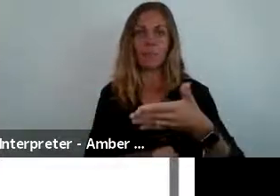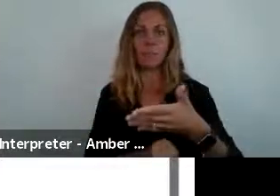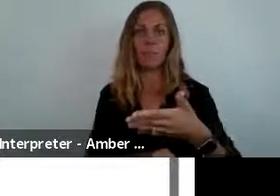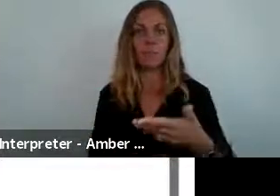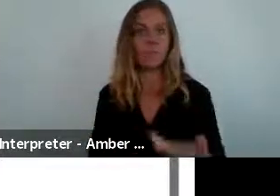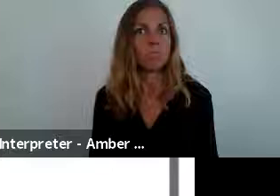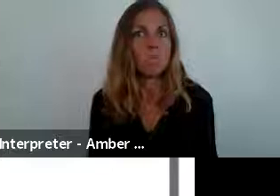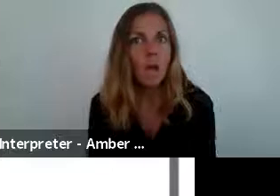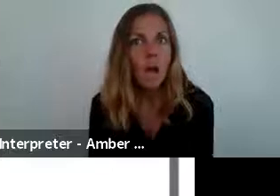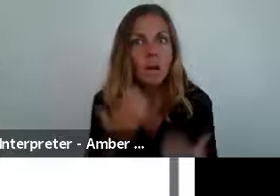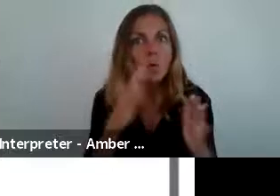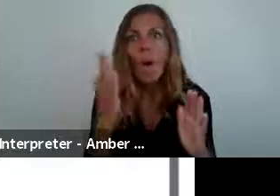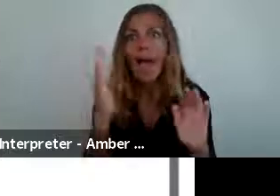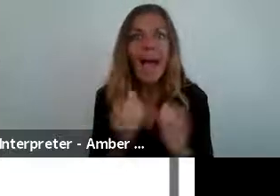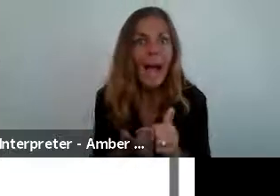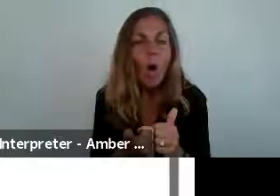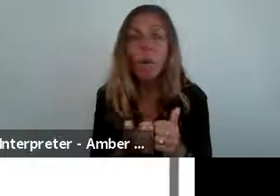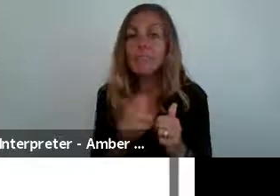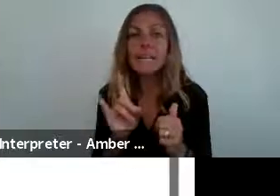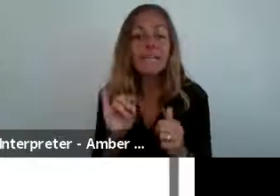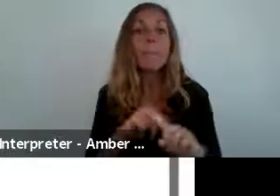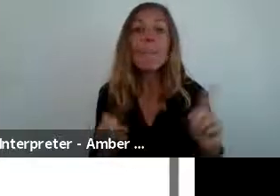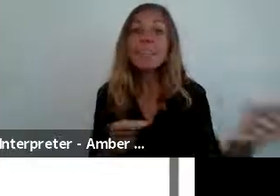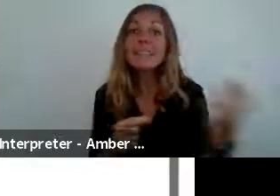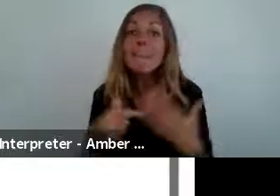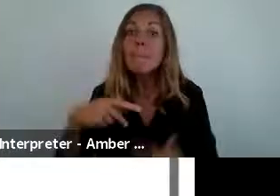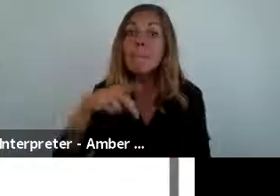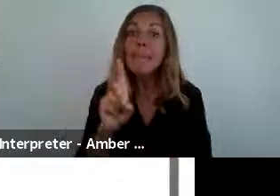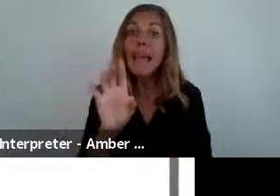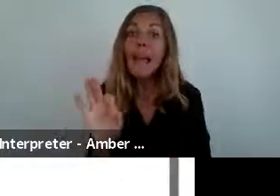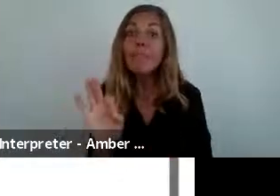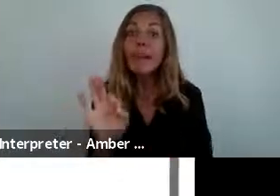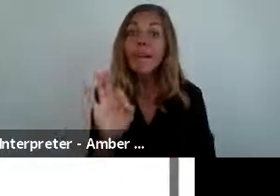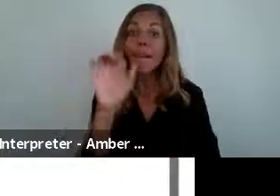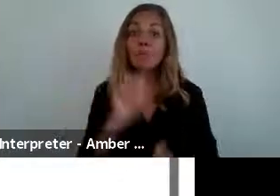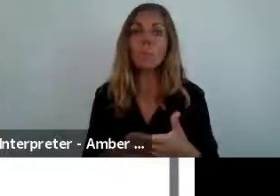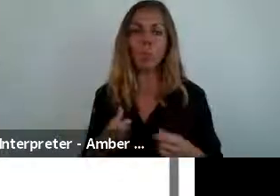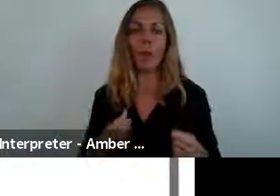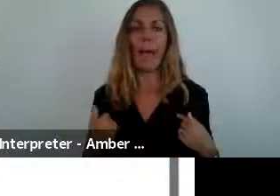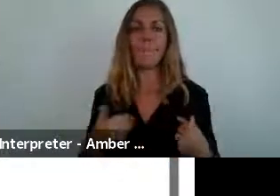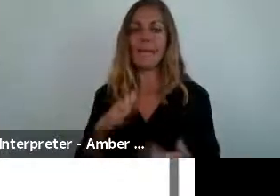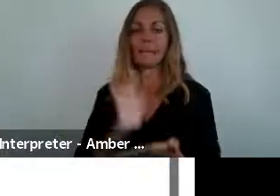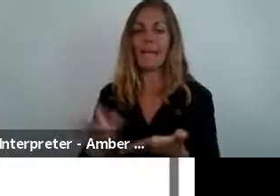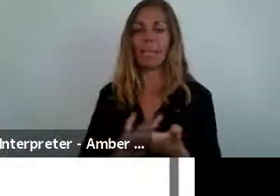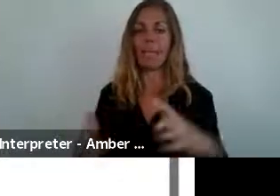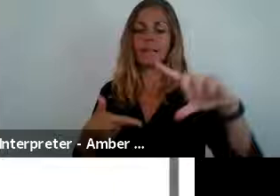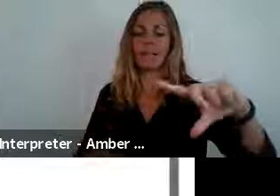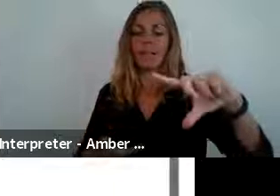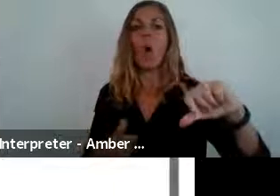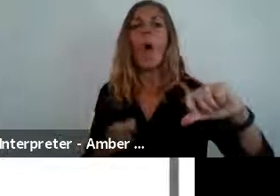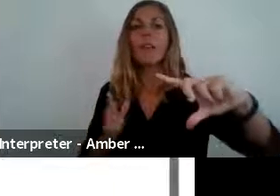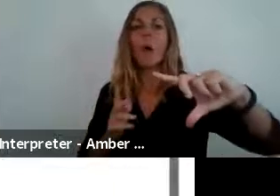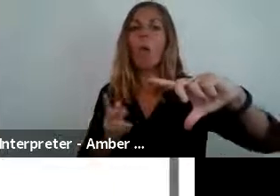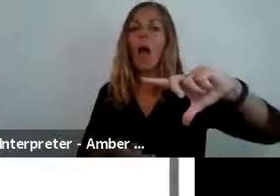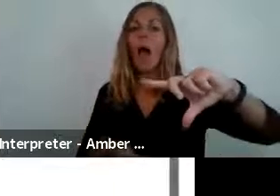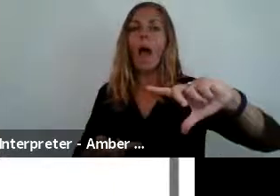they finagled this, but they sent me a PDF of the script and I watched it on my tablet. You know, I reversed the screen so that it was